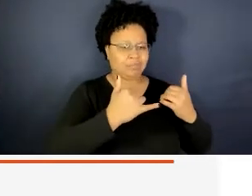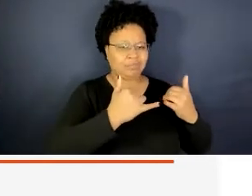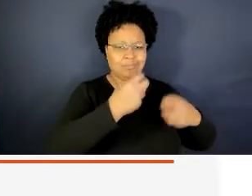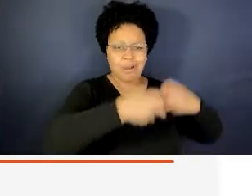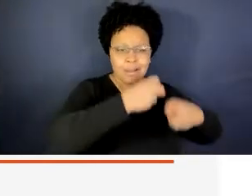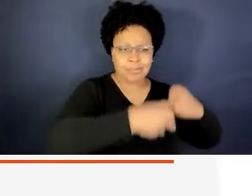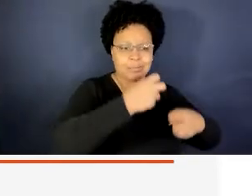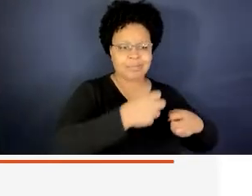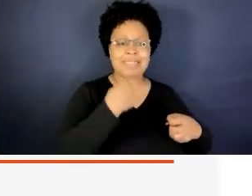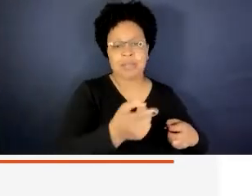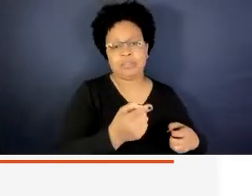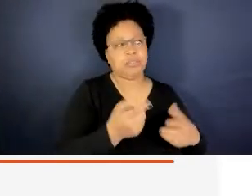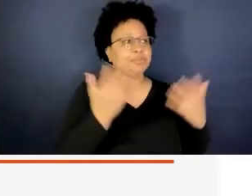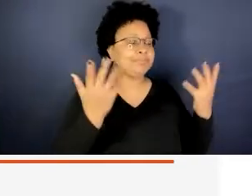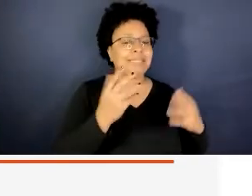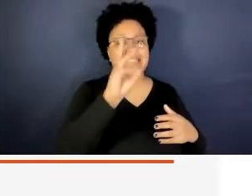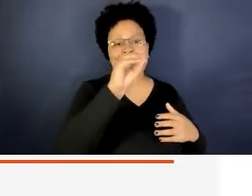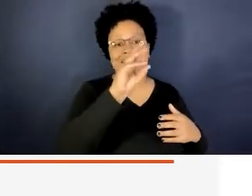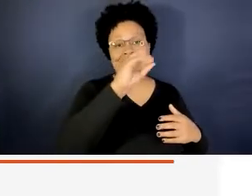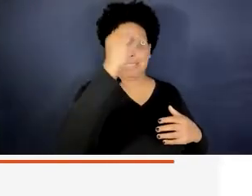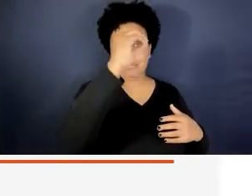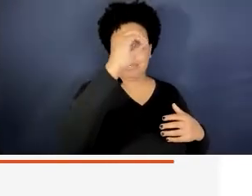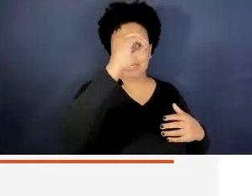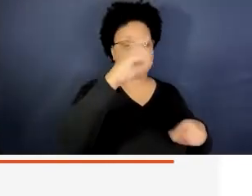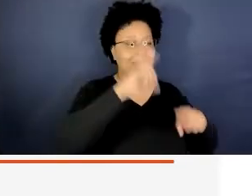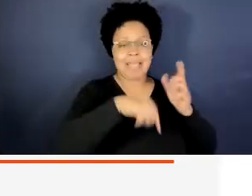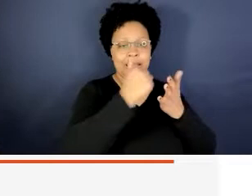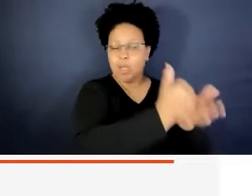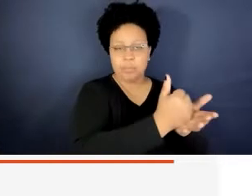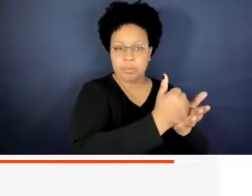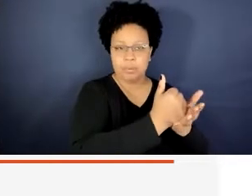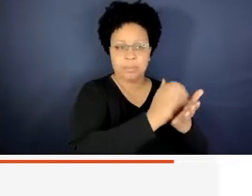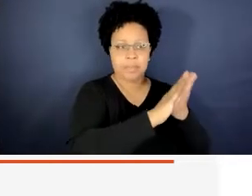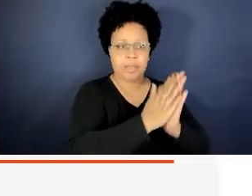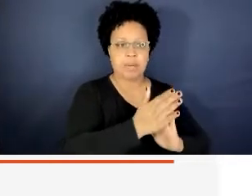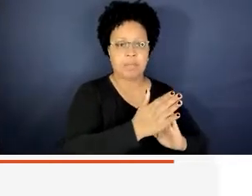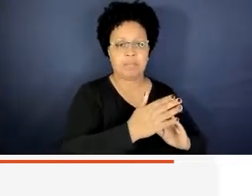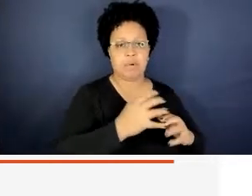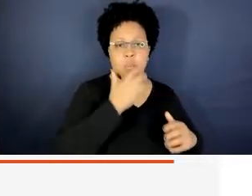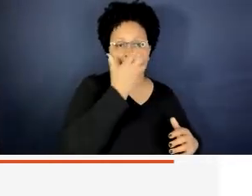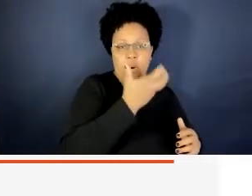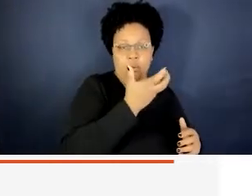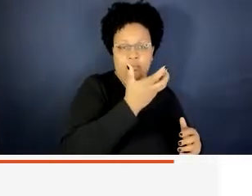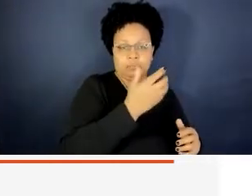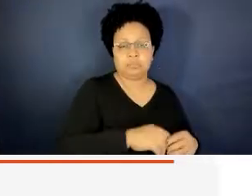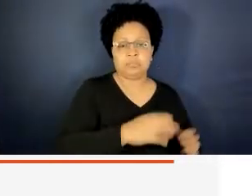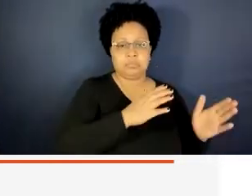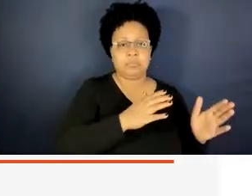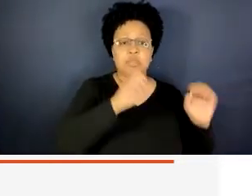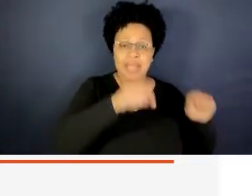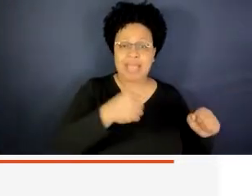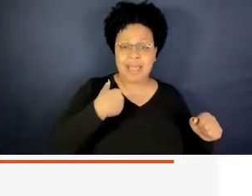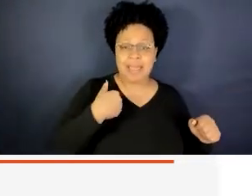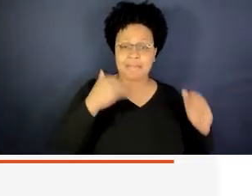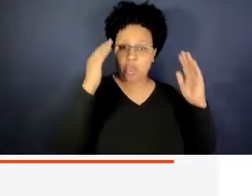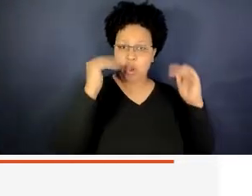tell you it's 60 degrees, but it cannot make you warmer to be 75. But you can have hope to think about